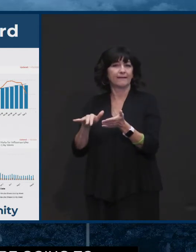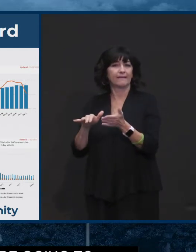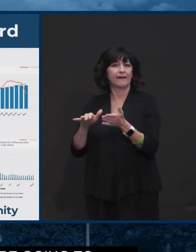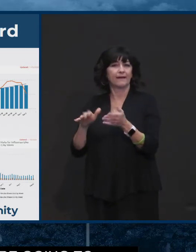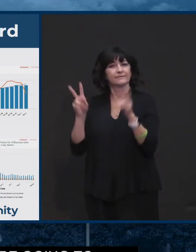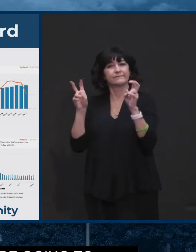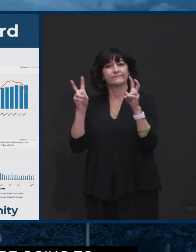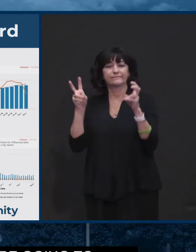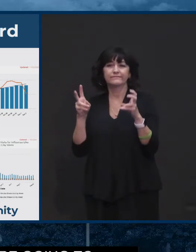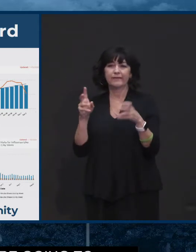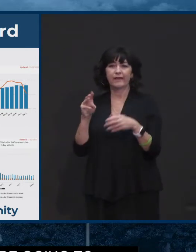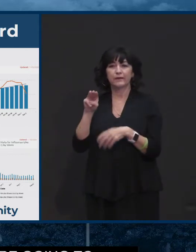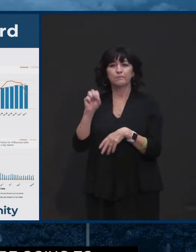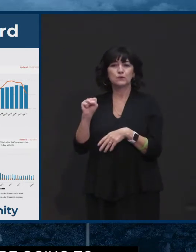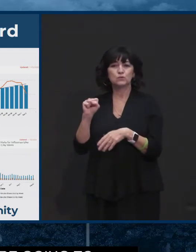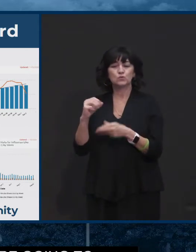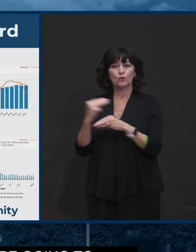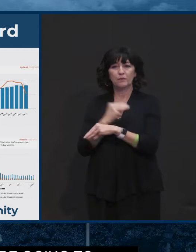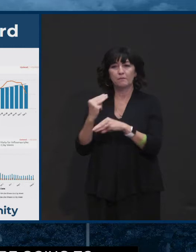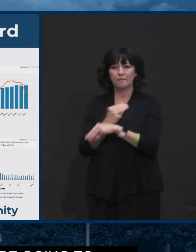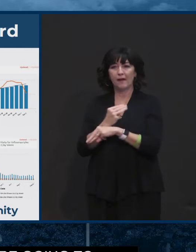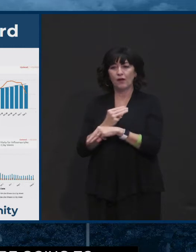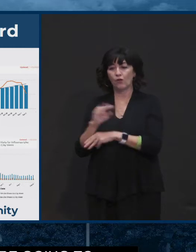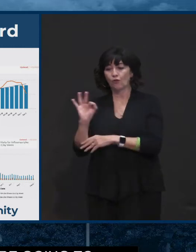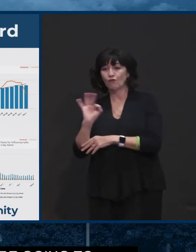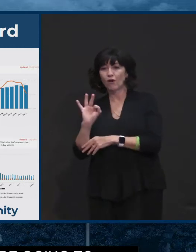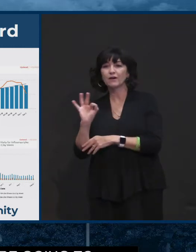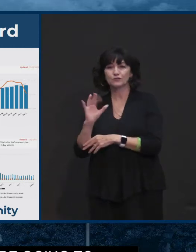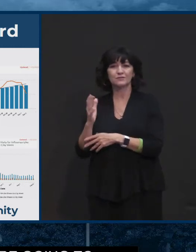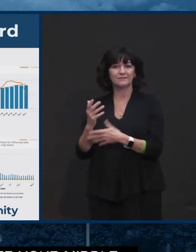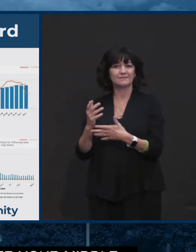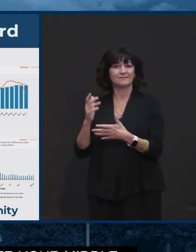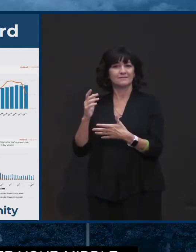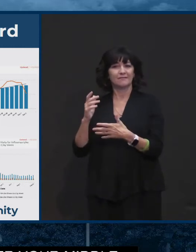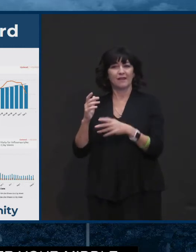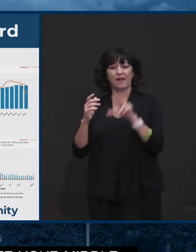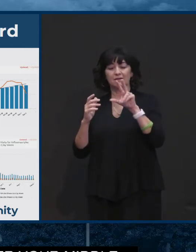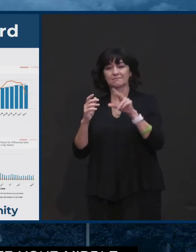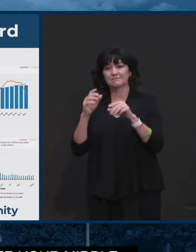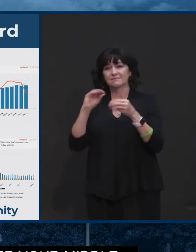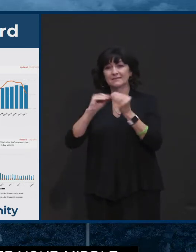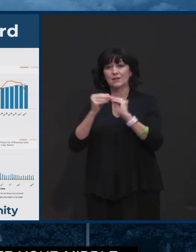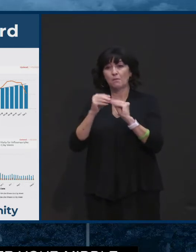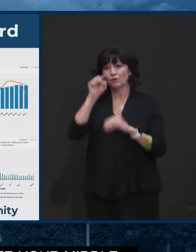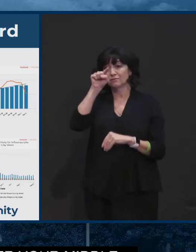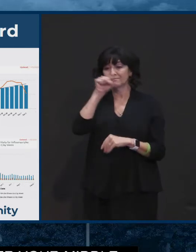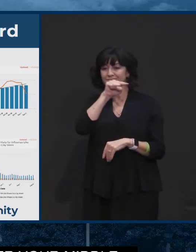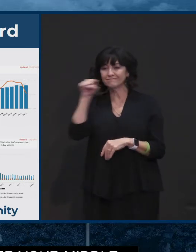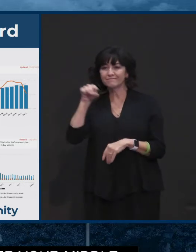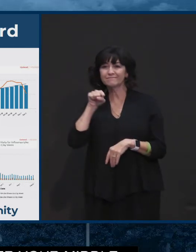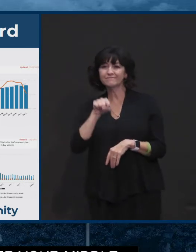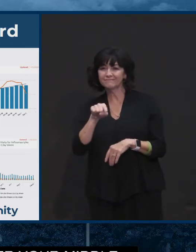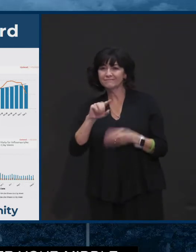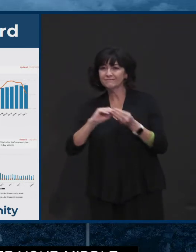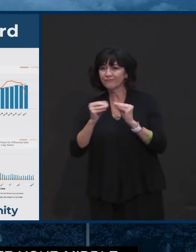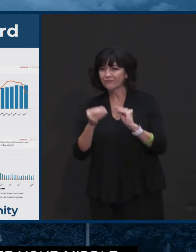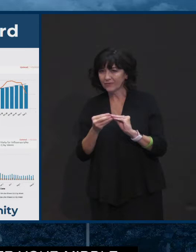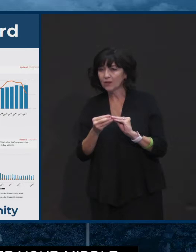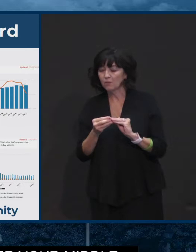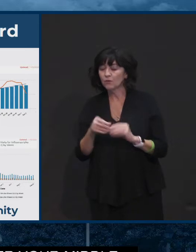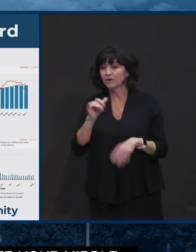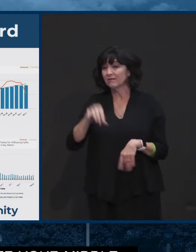gradually grow higher as your numerator, as your denominator gets smaller. Your percent tests that are positive, again, that's a